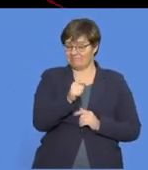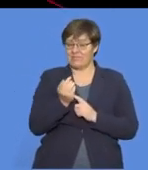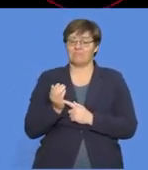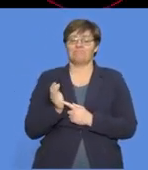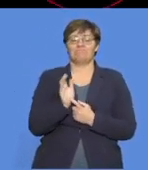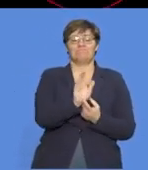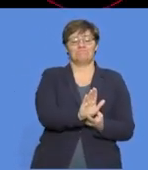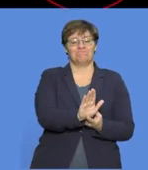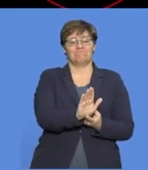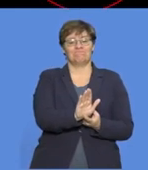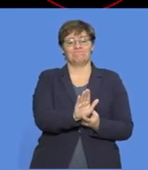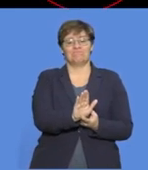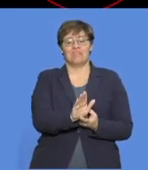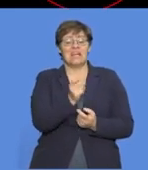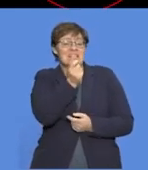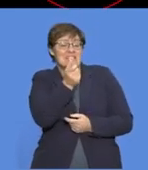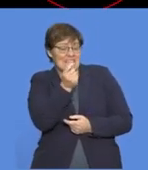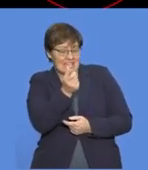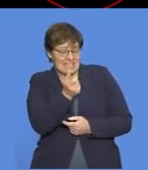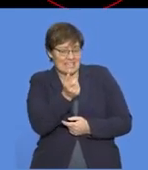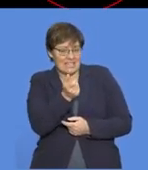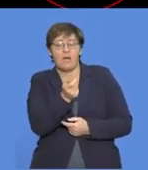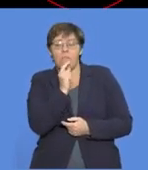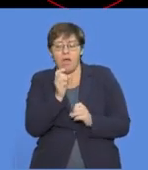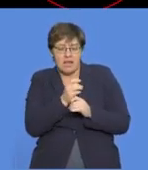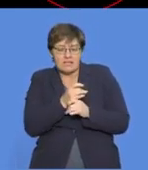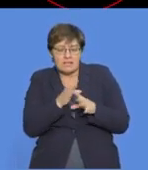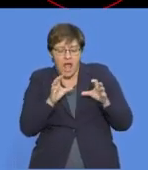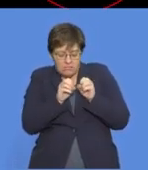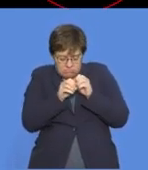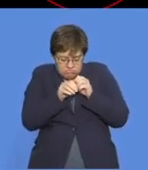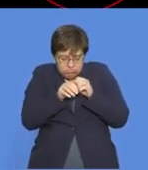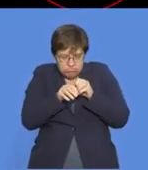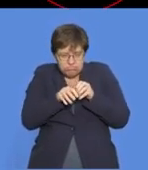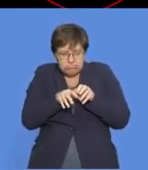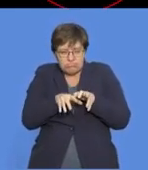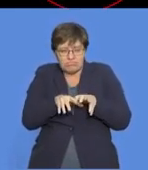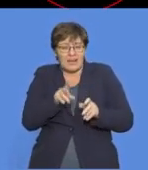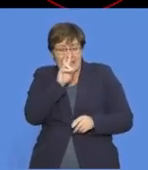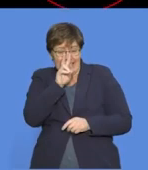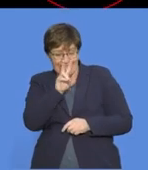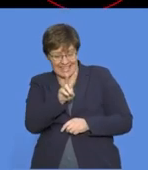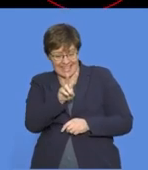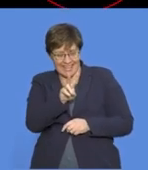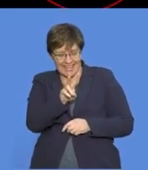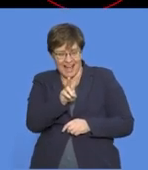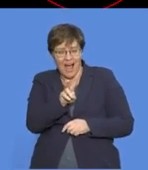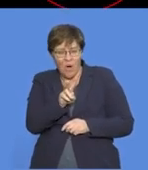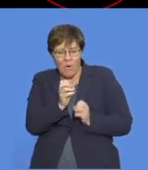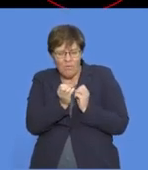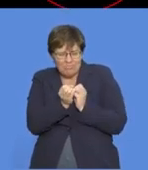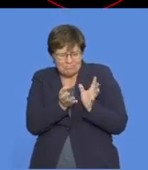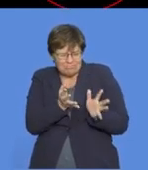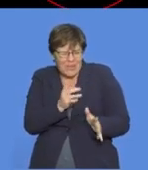a seed that is starting to germinate, and you can see all the